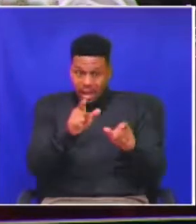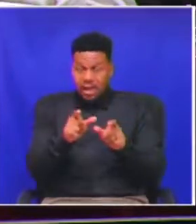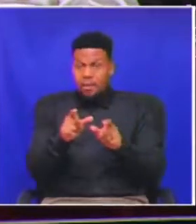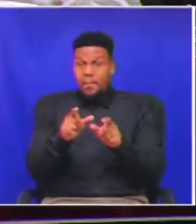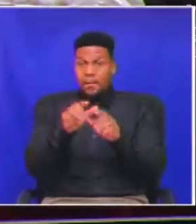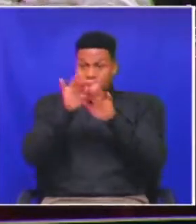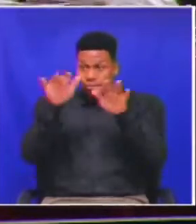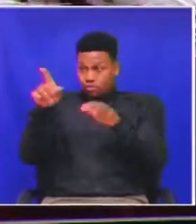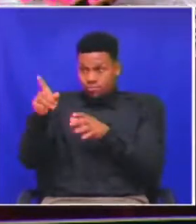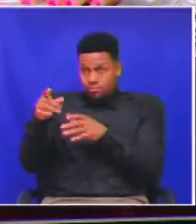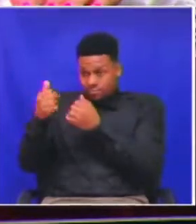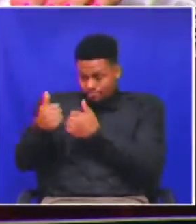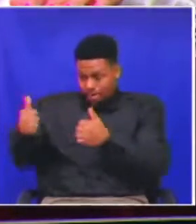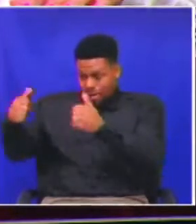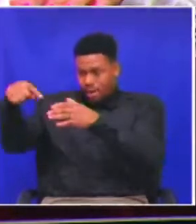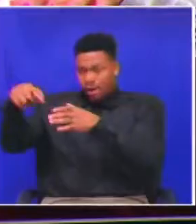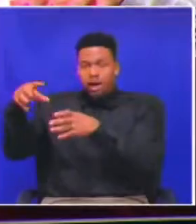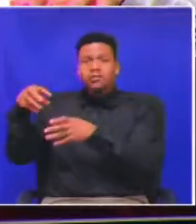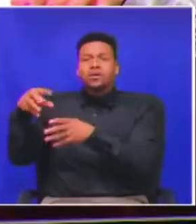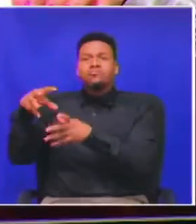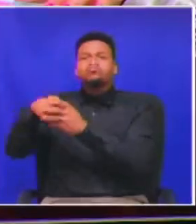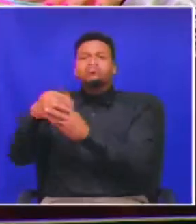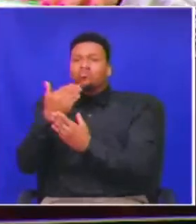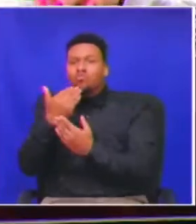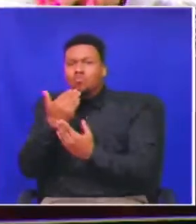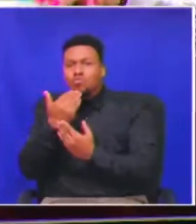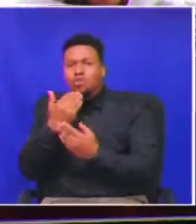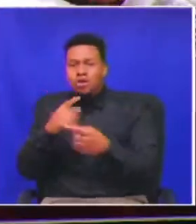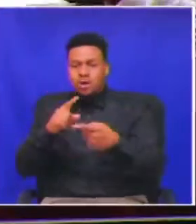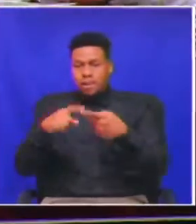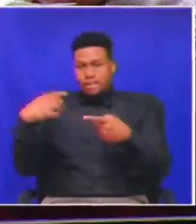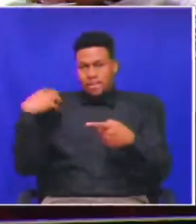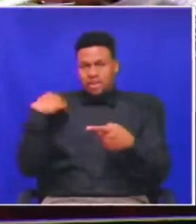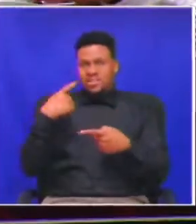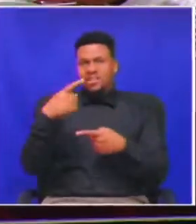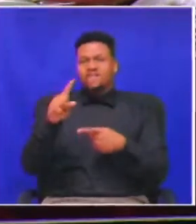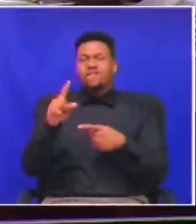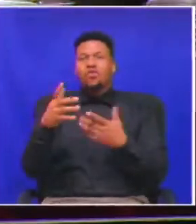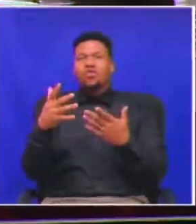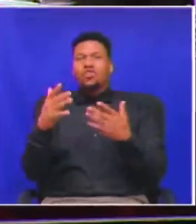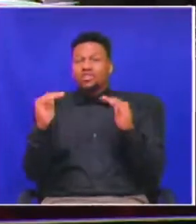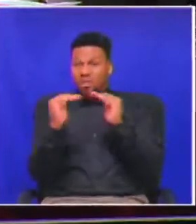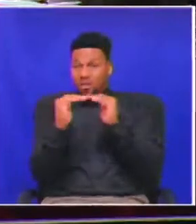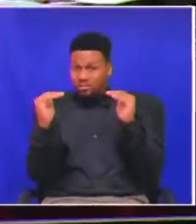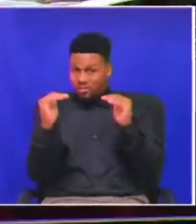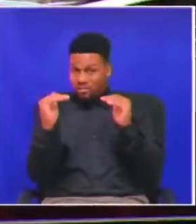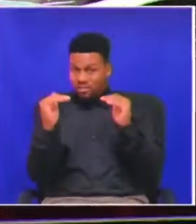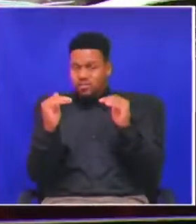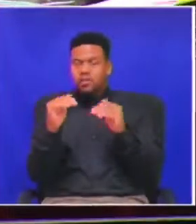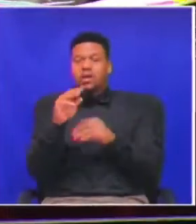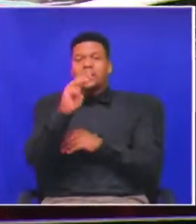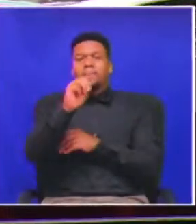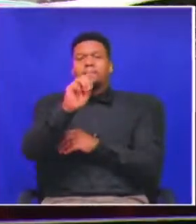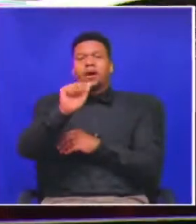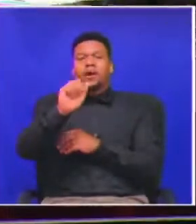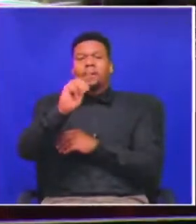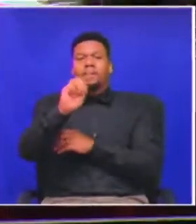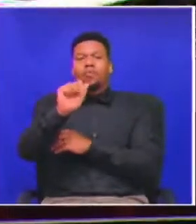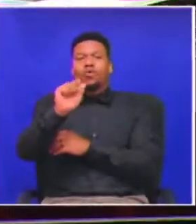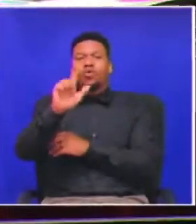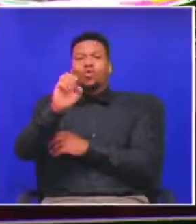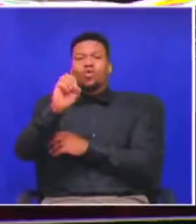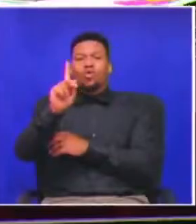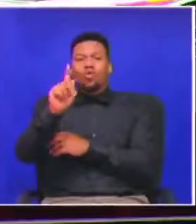of Justice and Constitutional Affairs, Ms. Mamuloko Kubai, who will chair the